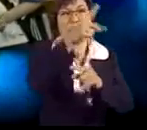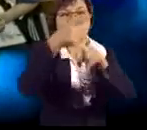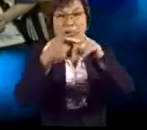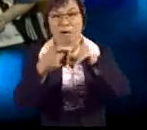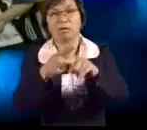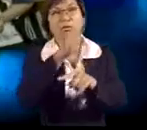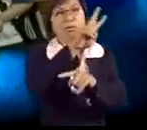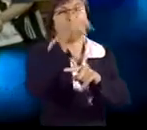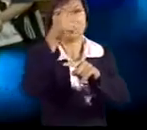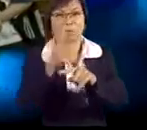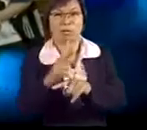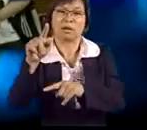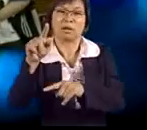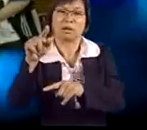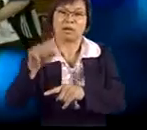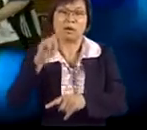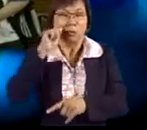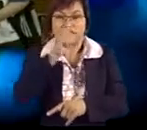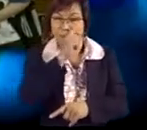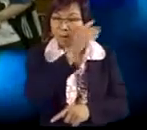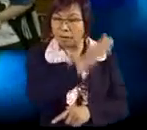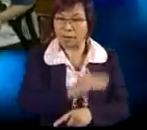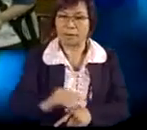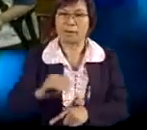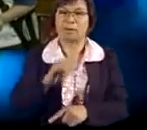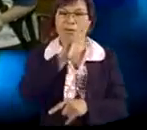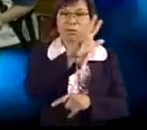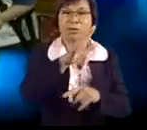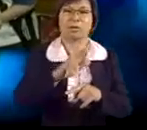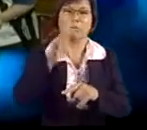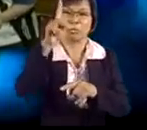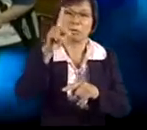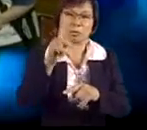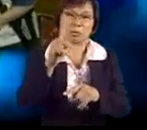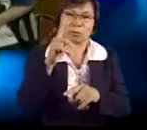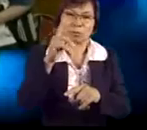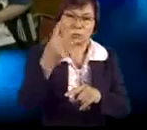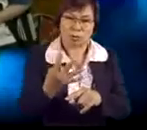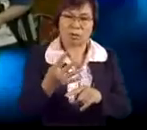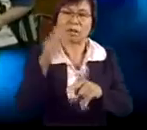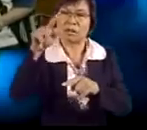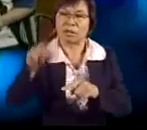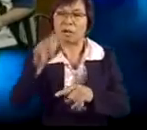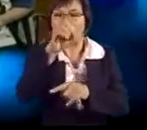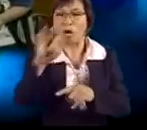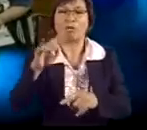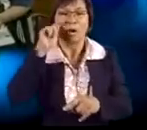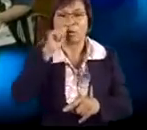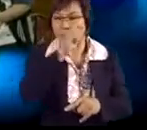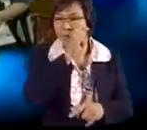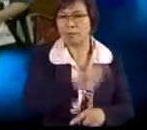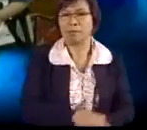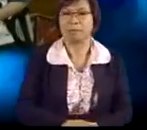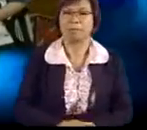I have to buy. 2.5 kilograms of garlic. You also have to buy 3 1/4 kilograms of